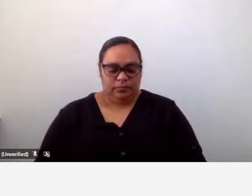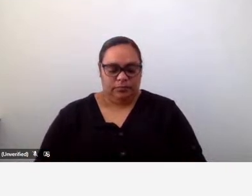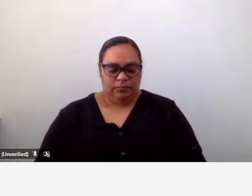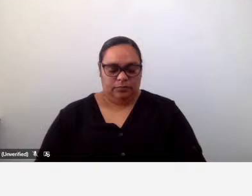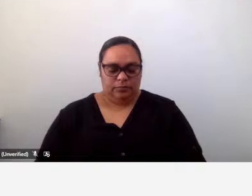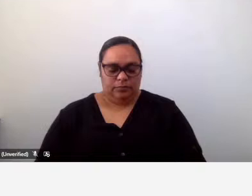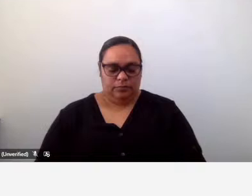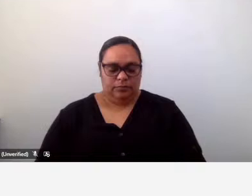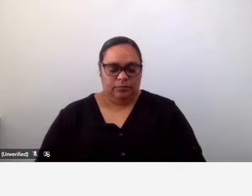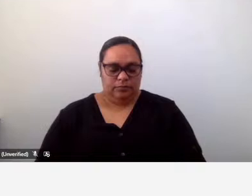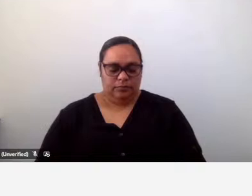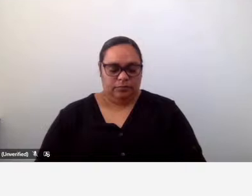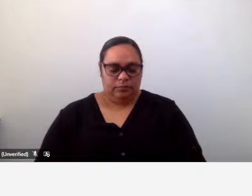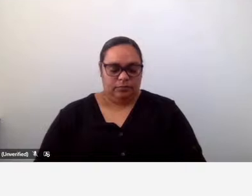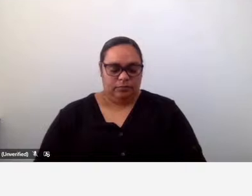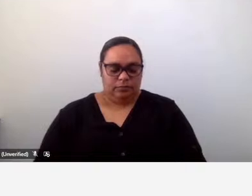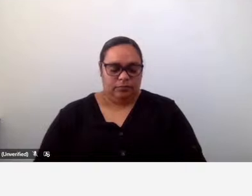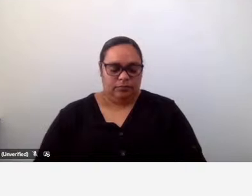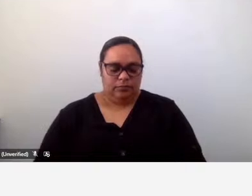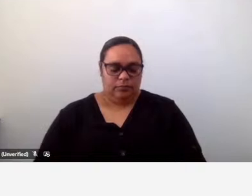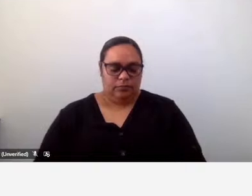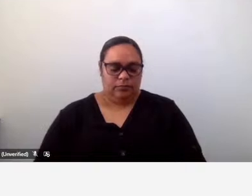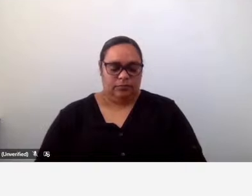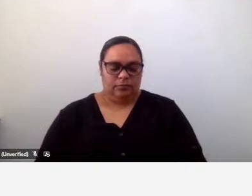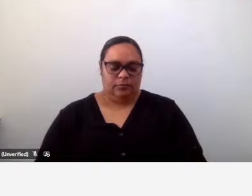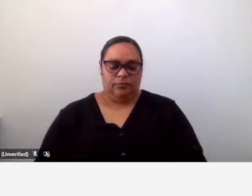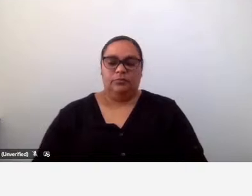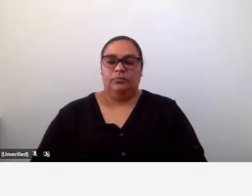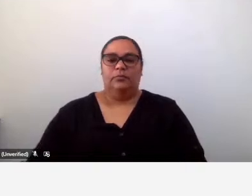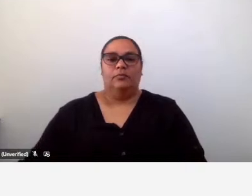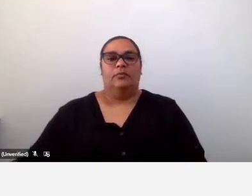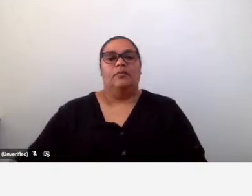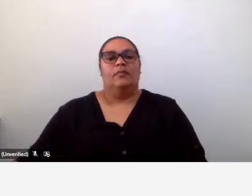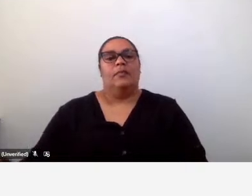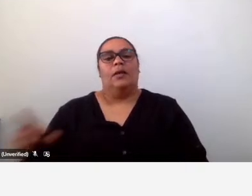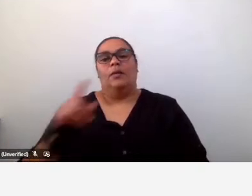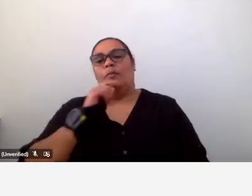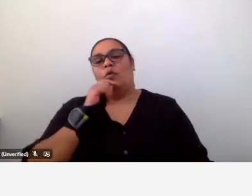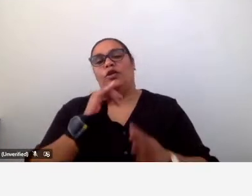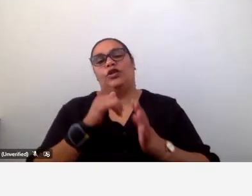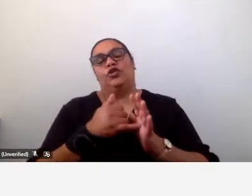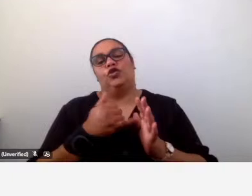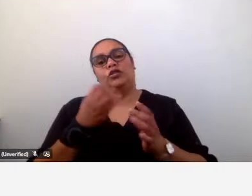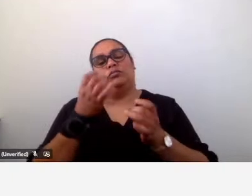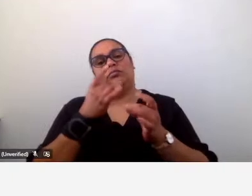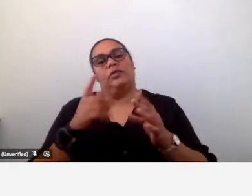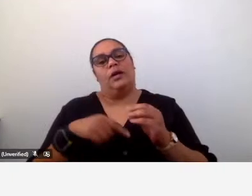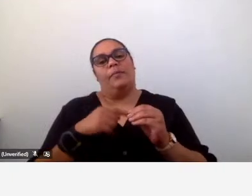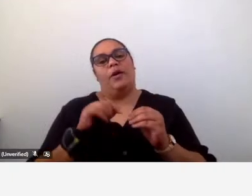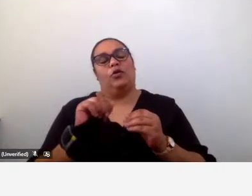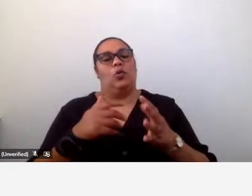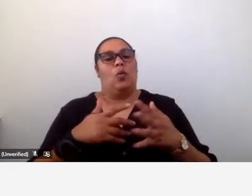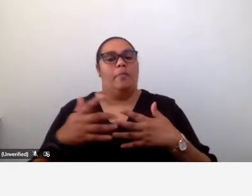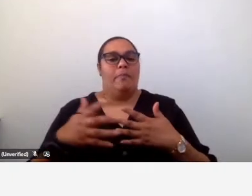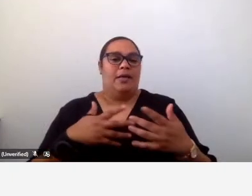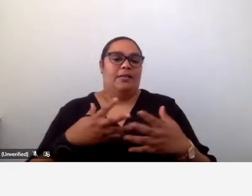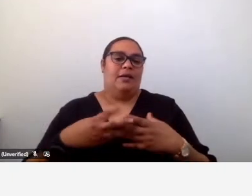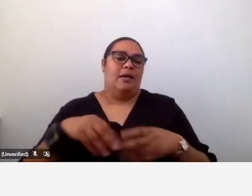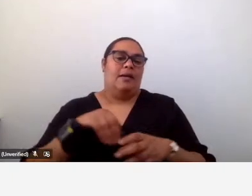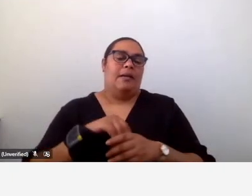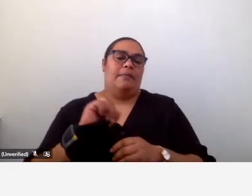on the issue of land, maybe one to highlight, it will be the matter